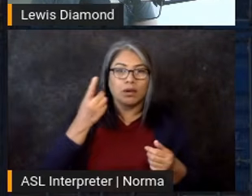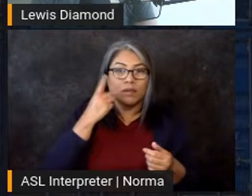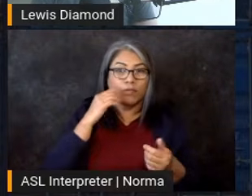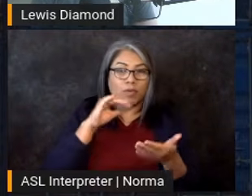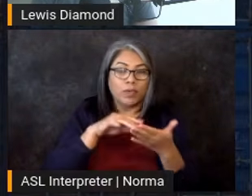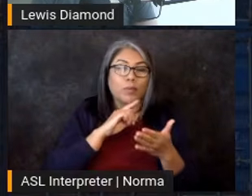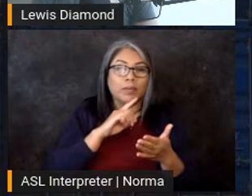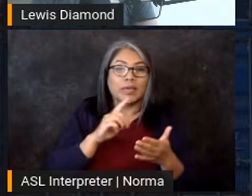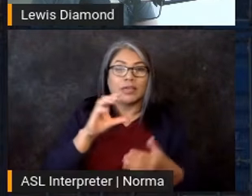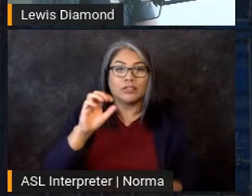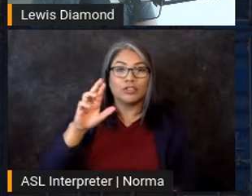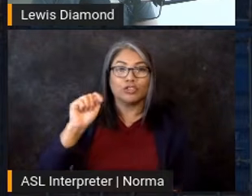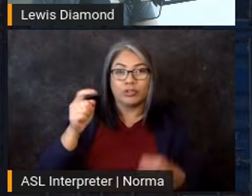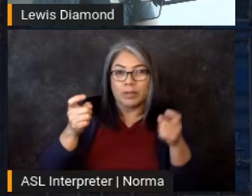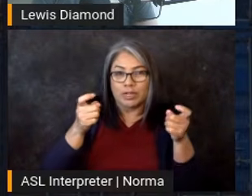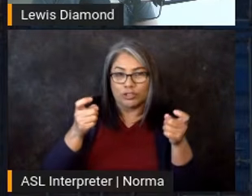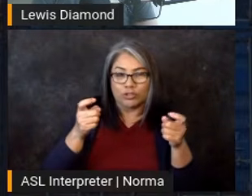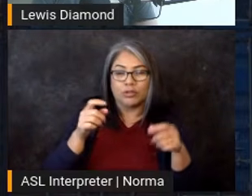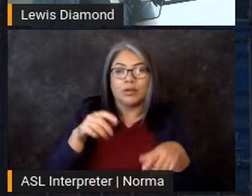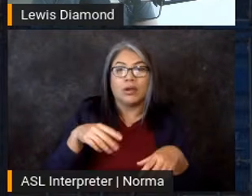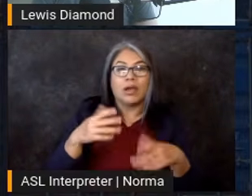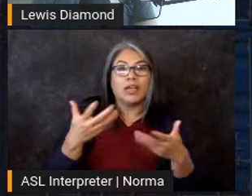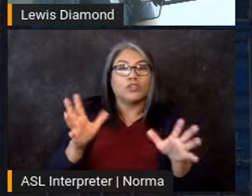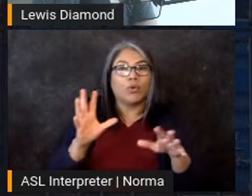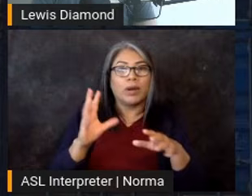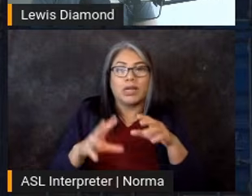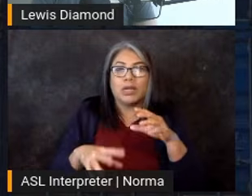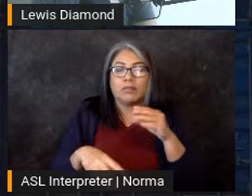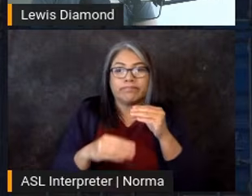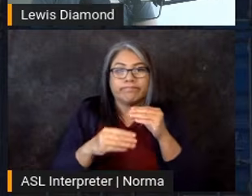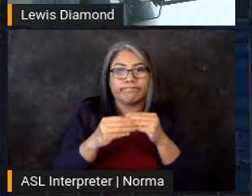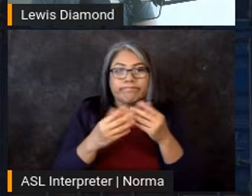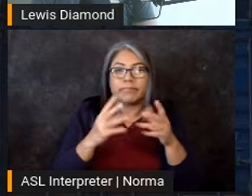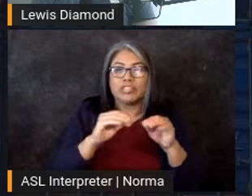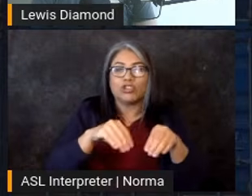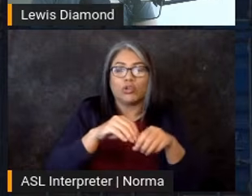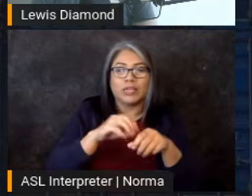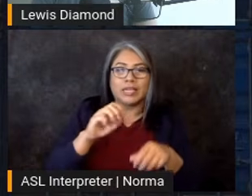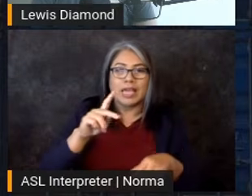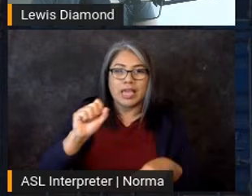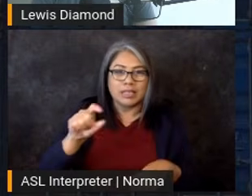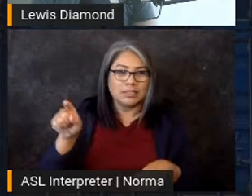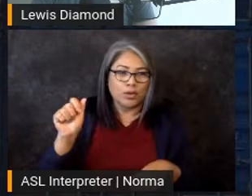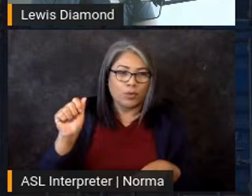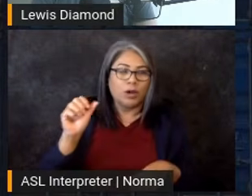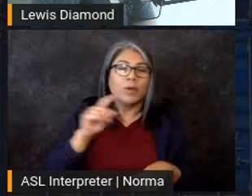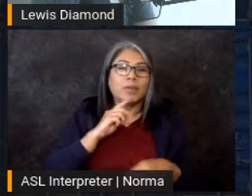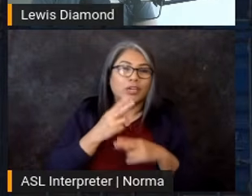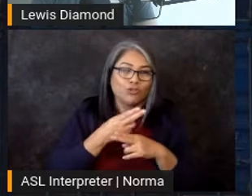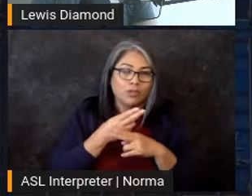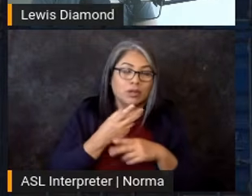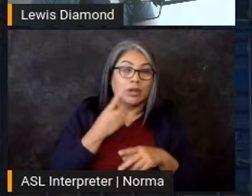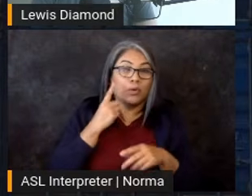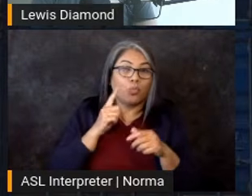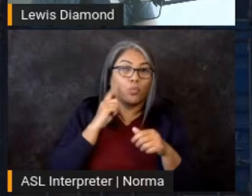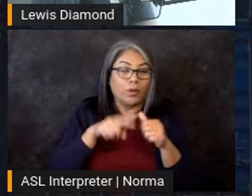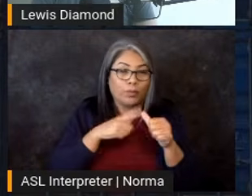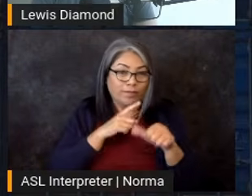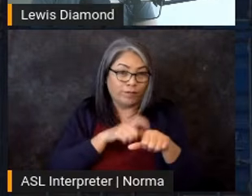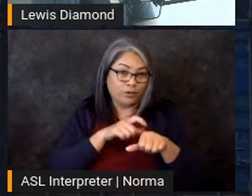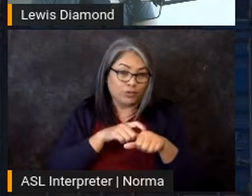Manager comes pre-installed in EKS Anywhere, so that's what we're going to be using. We first create our